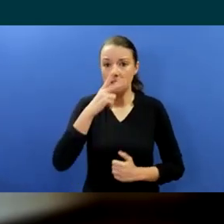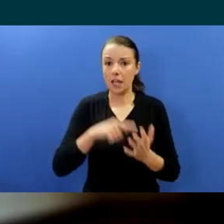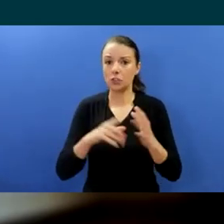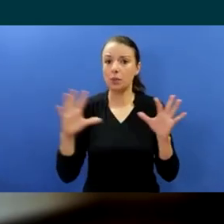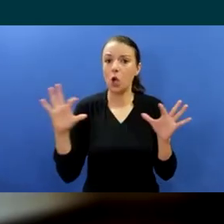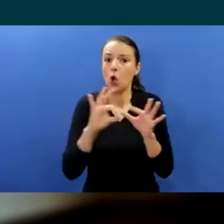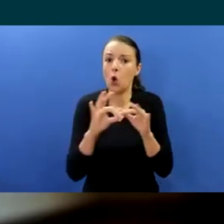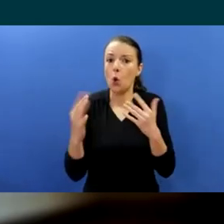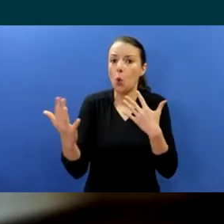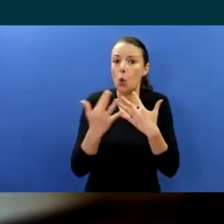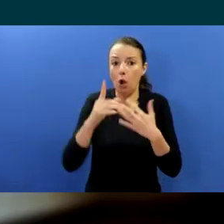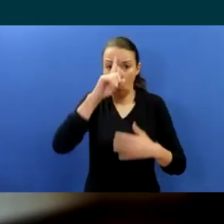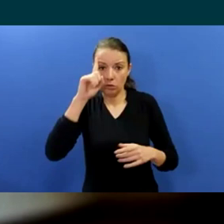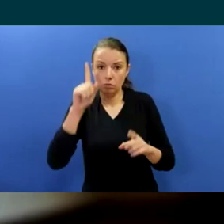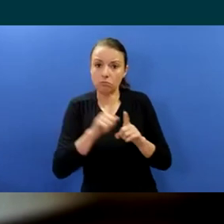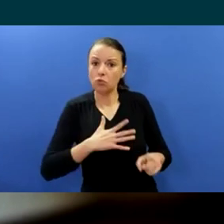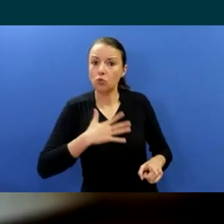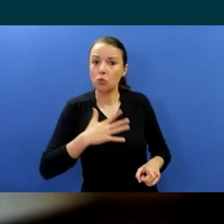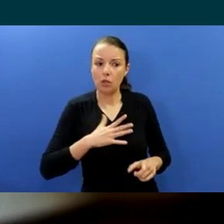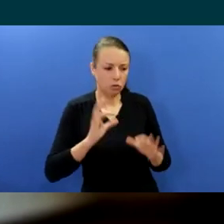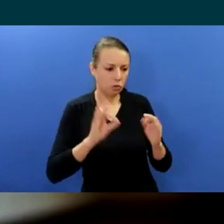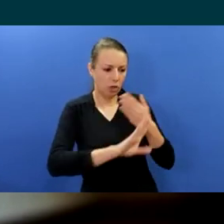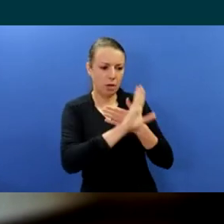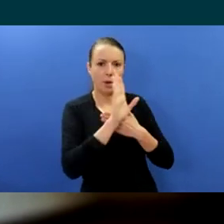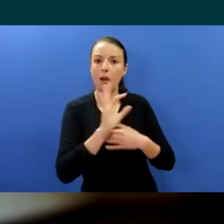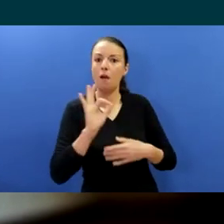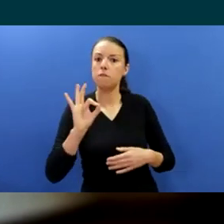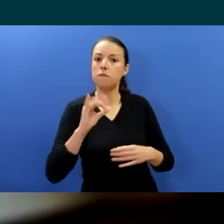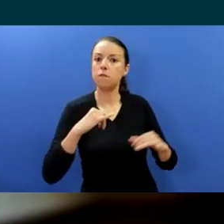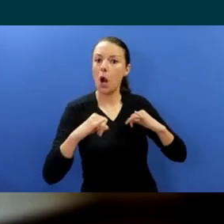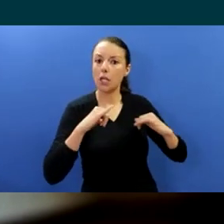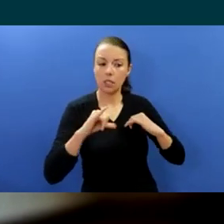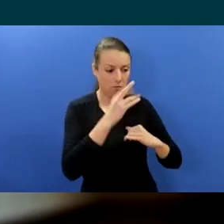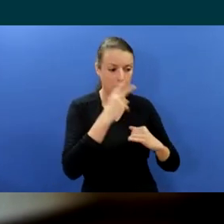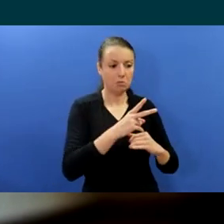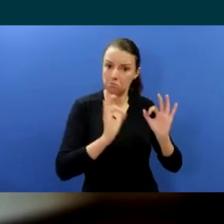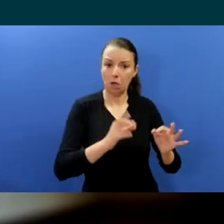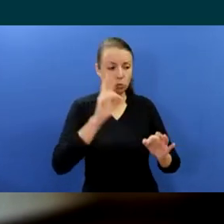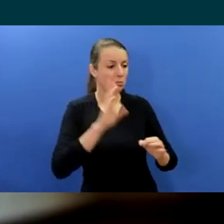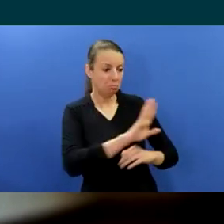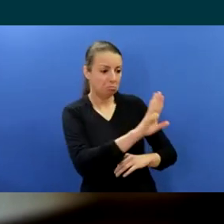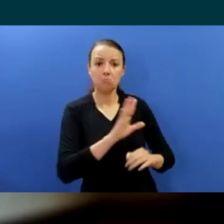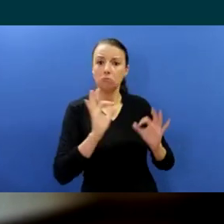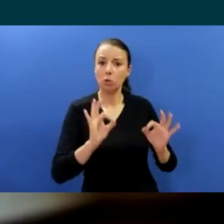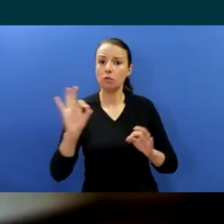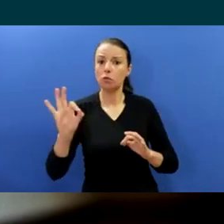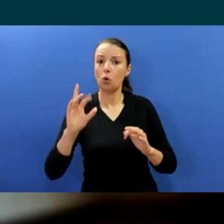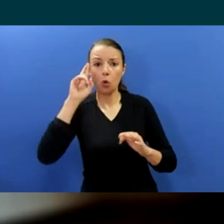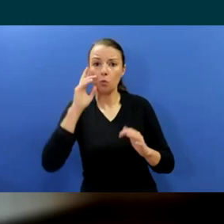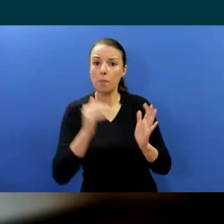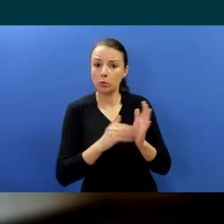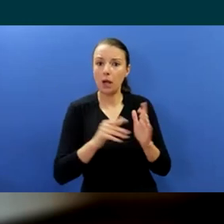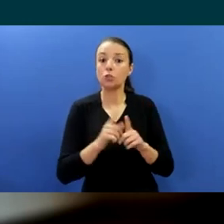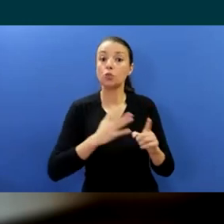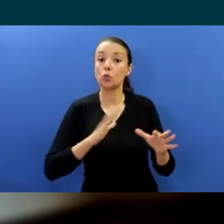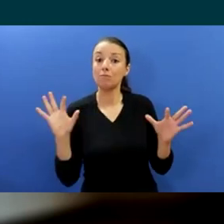public authorities, the local public authorities, and also a sense of belonging. If you have the feeling that you could contribute to this